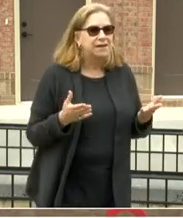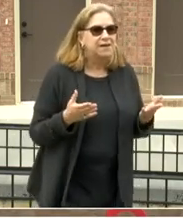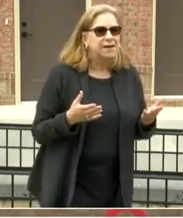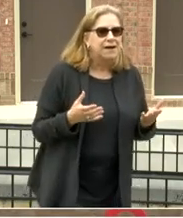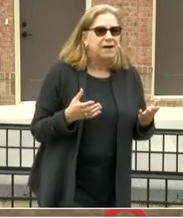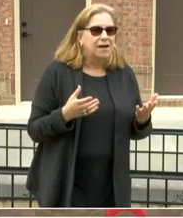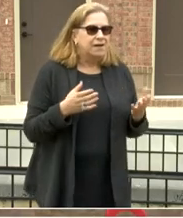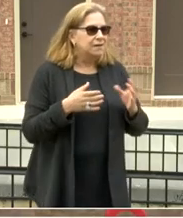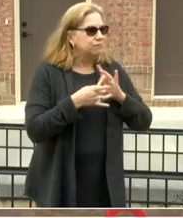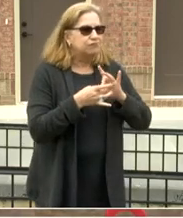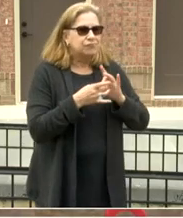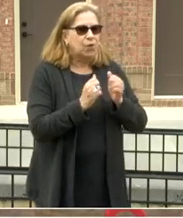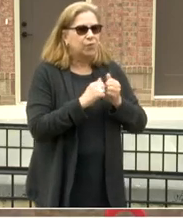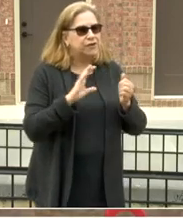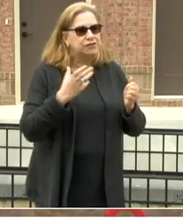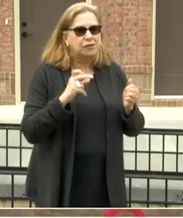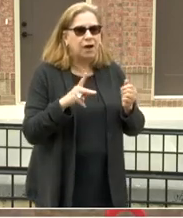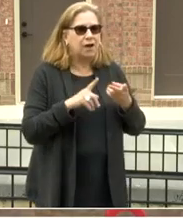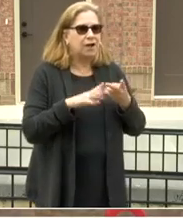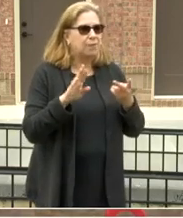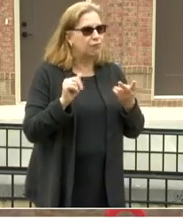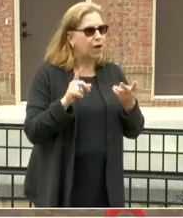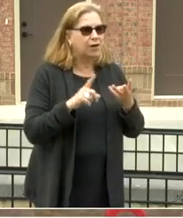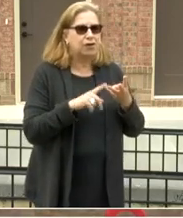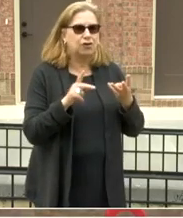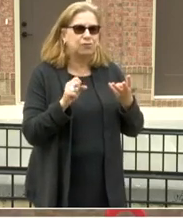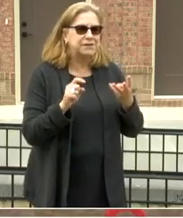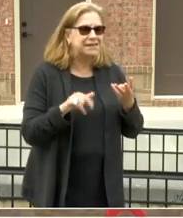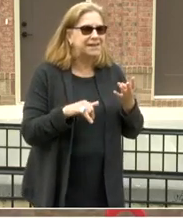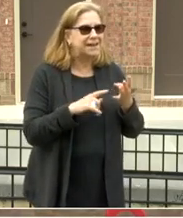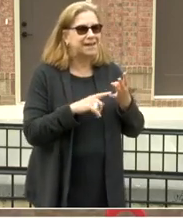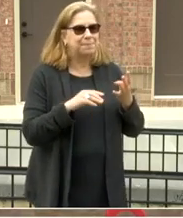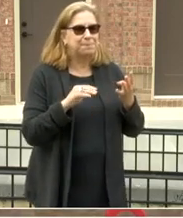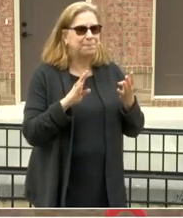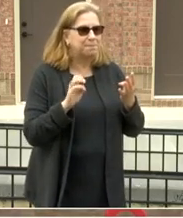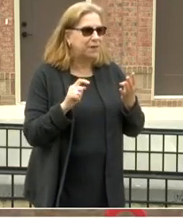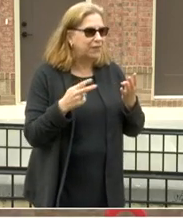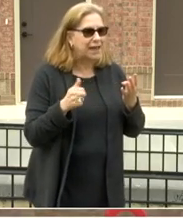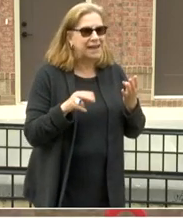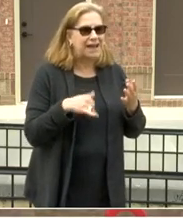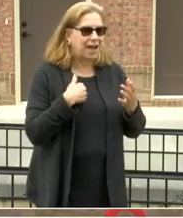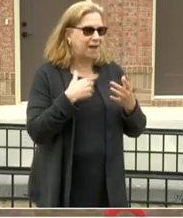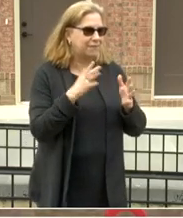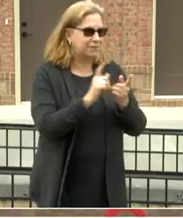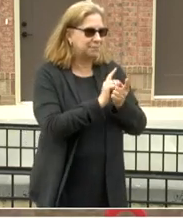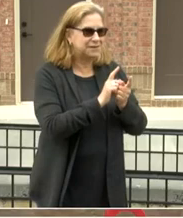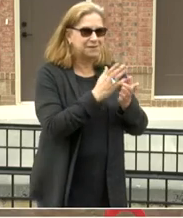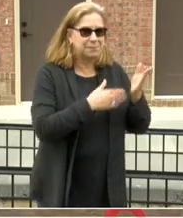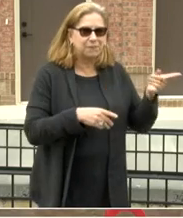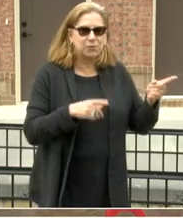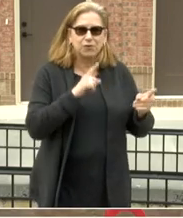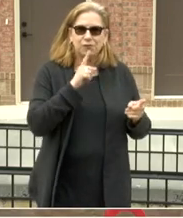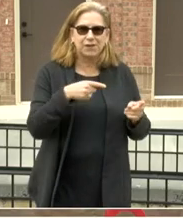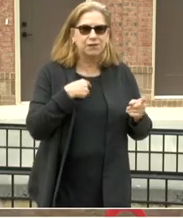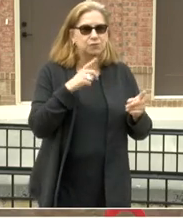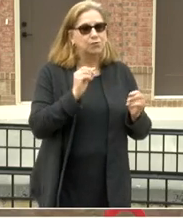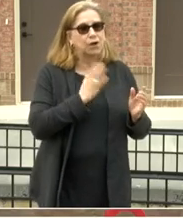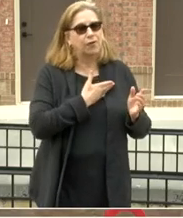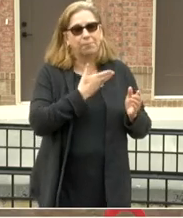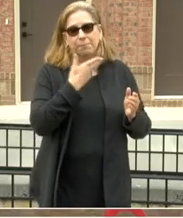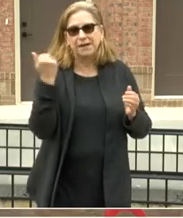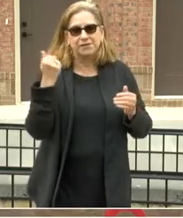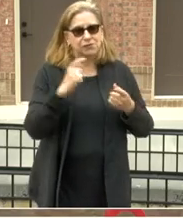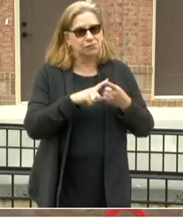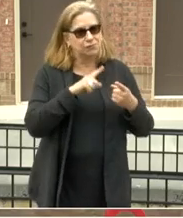and Krista and Kay and Anthony, and even today meeting some of you. So we're going to do our level best to deliver you a great home. We're here